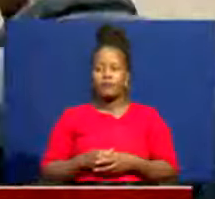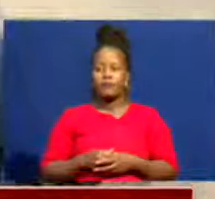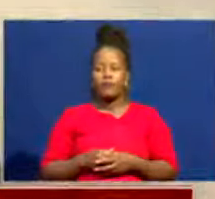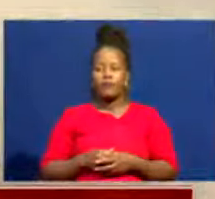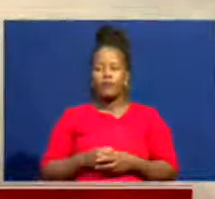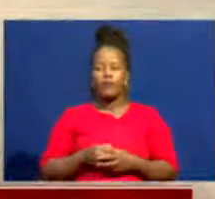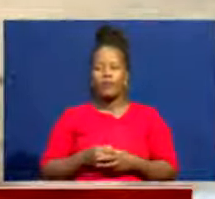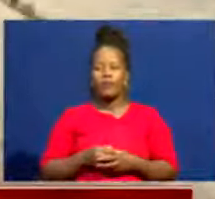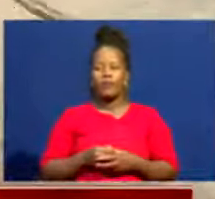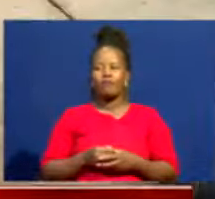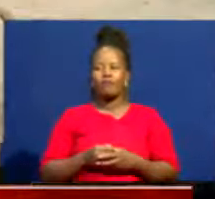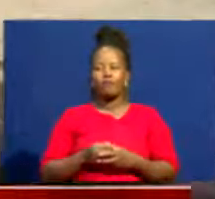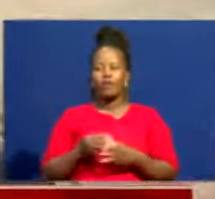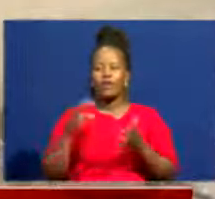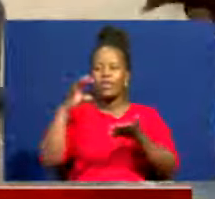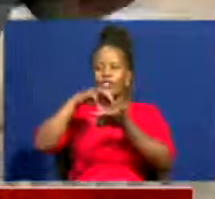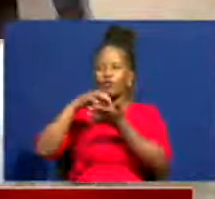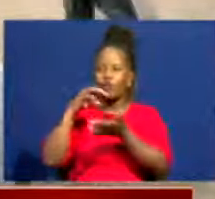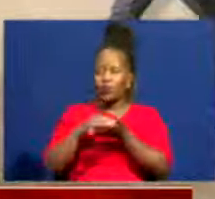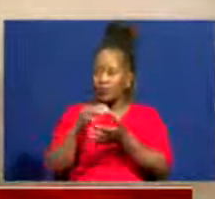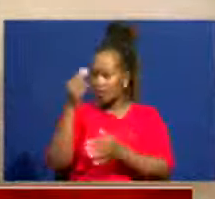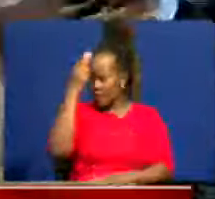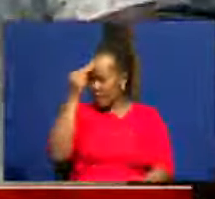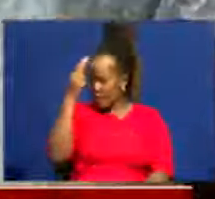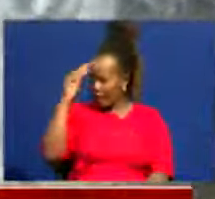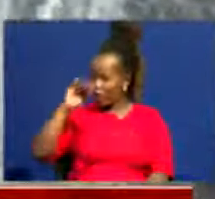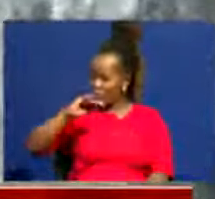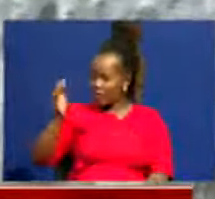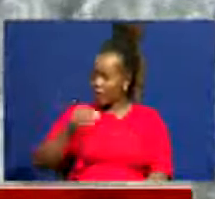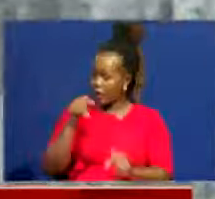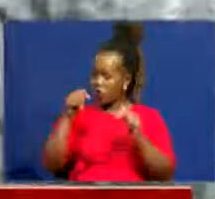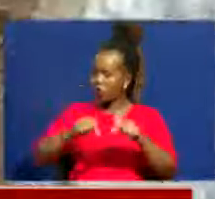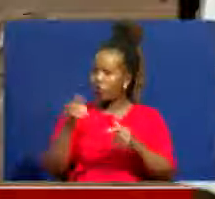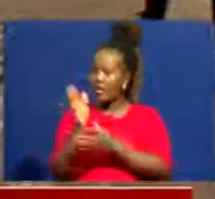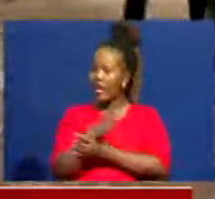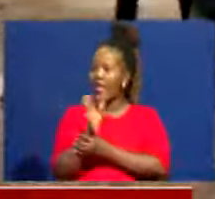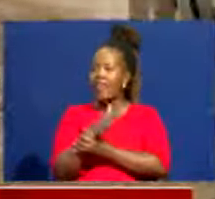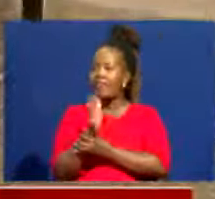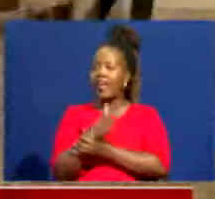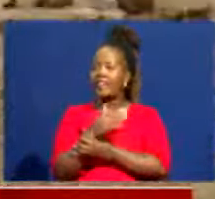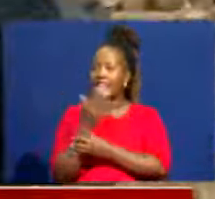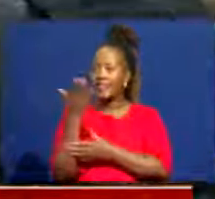Ugly scenes punctuated parts of Narok town on Thursday.